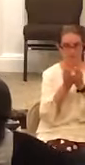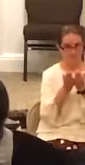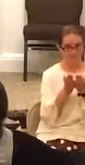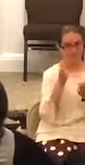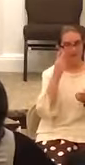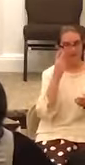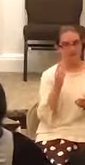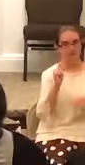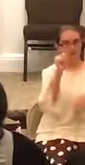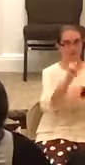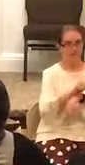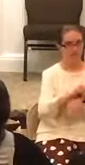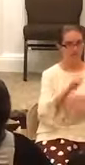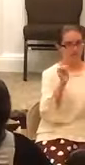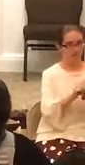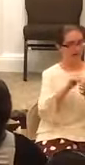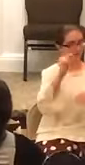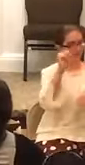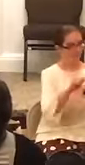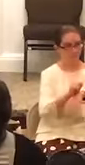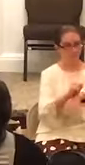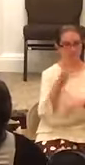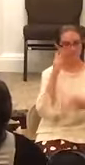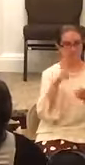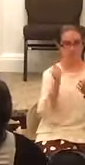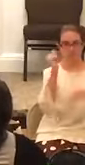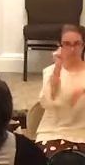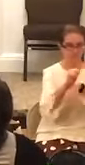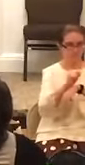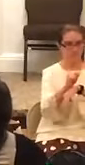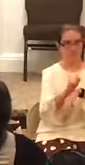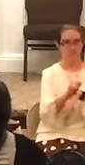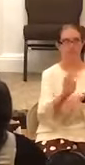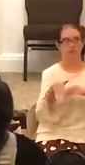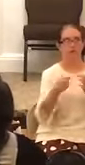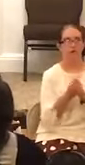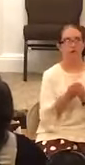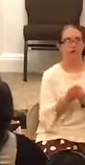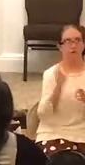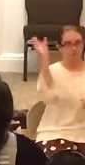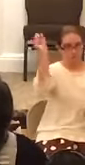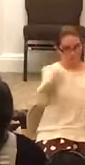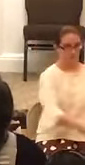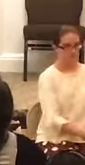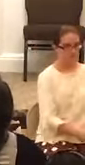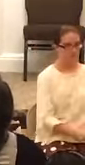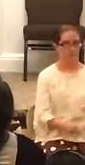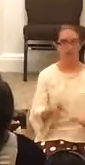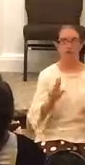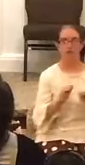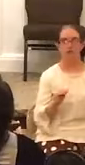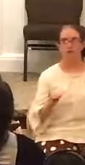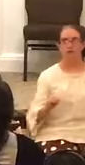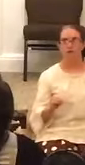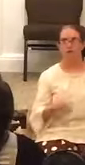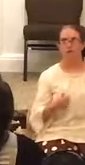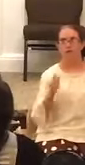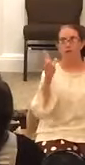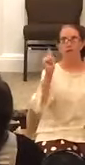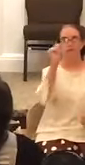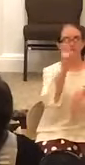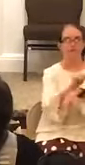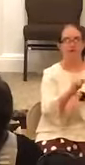You'll see this temple, you'll see that tabernacle, you'll see that temple. They all got tore down, and guess what? There's none right now. There's nothing. There's going to be another third